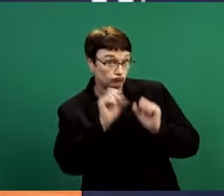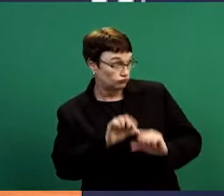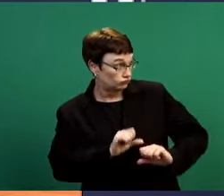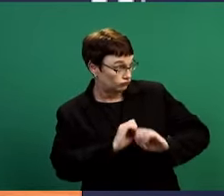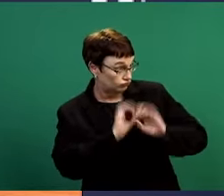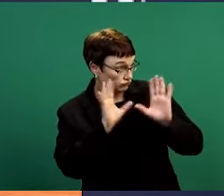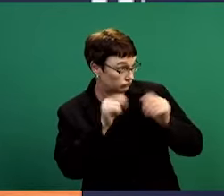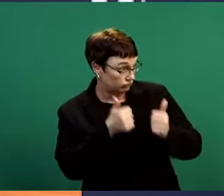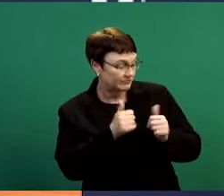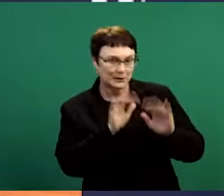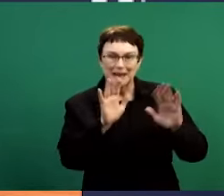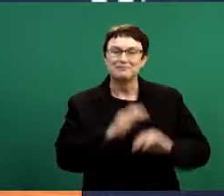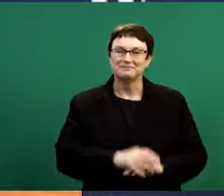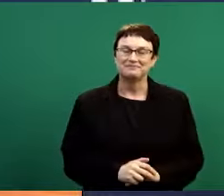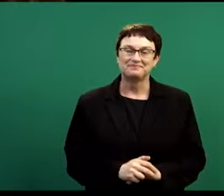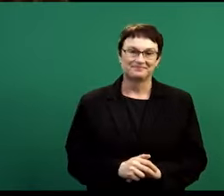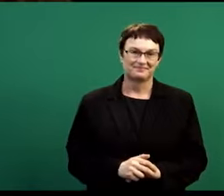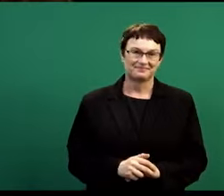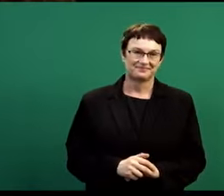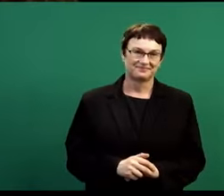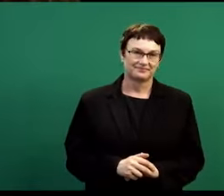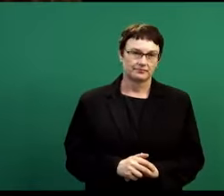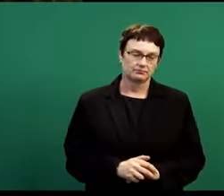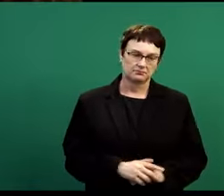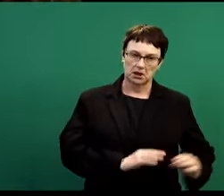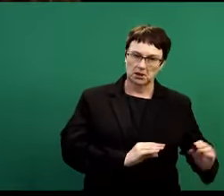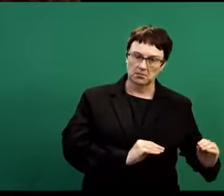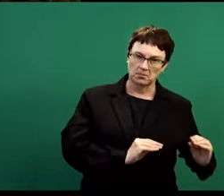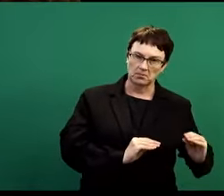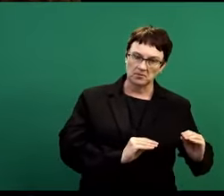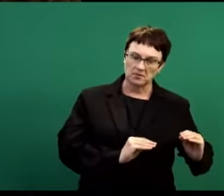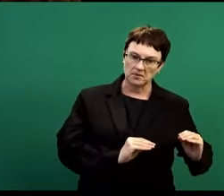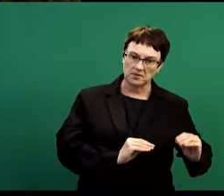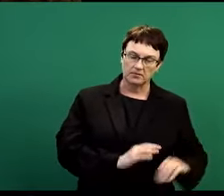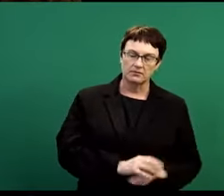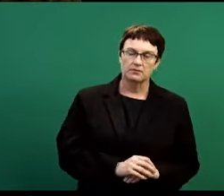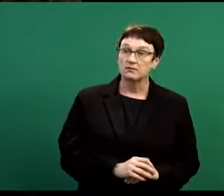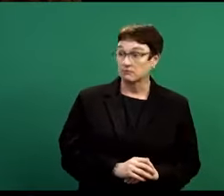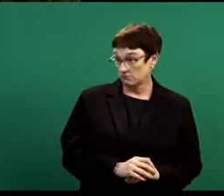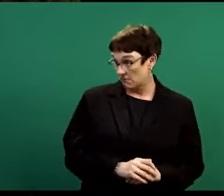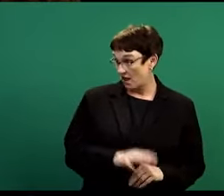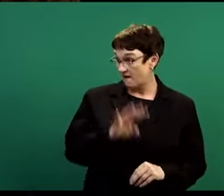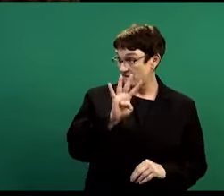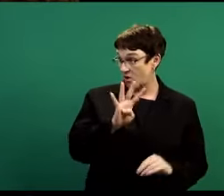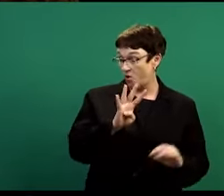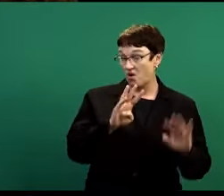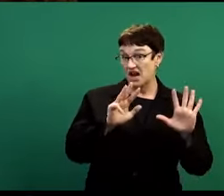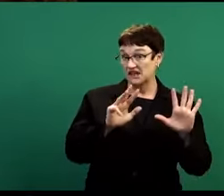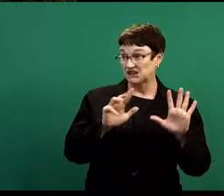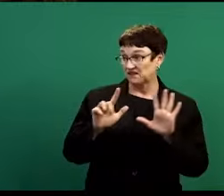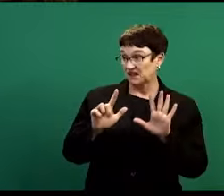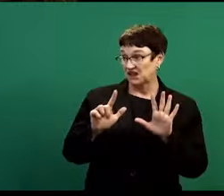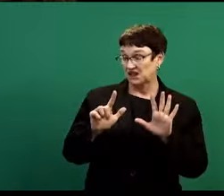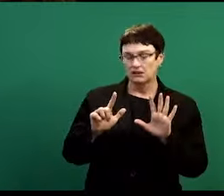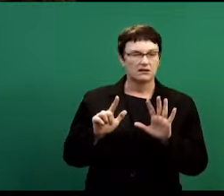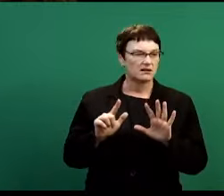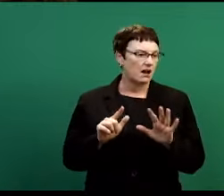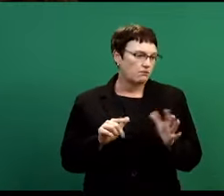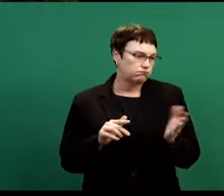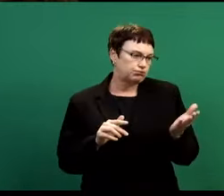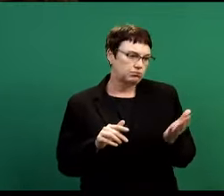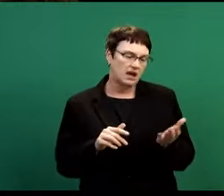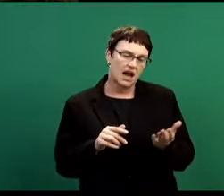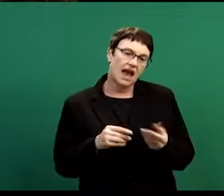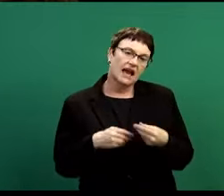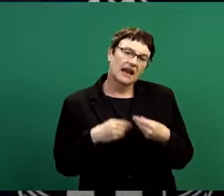Okay. The current amount is 497. 497, give or take between friends, $3 billion. I mean,